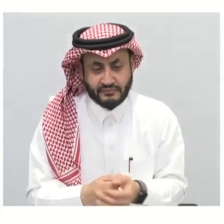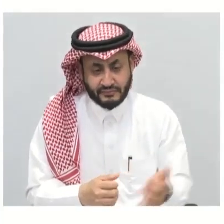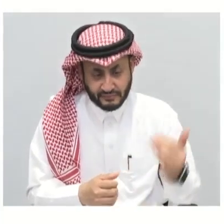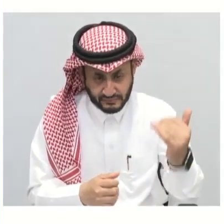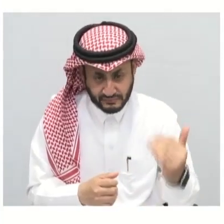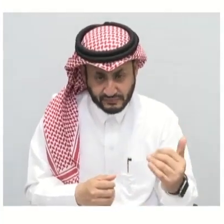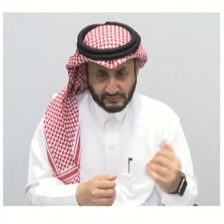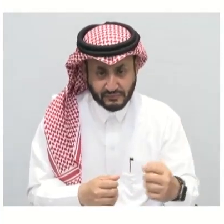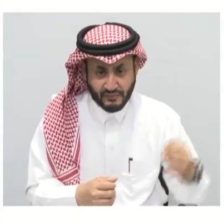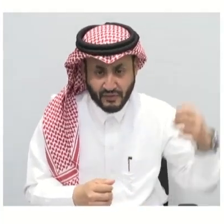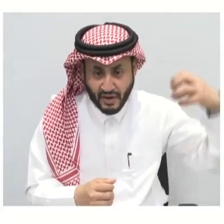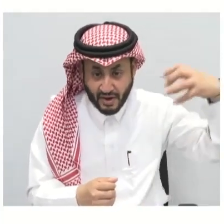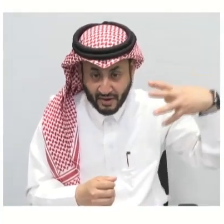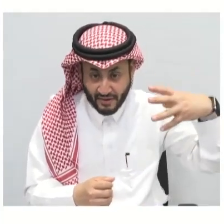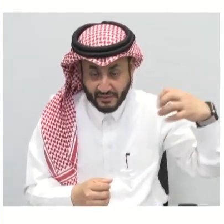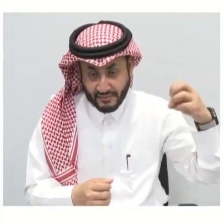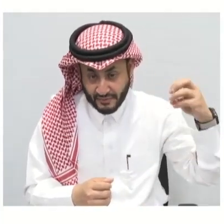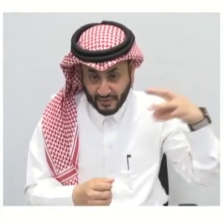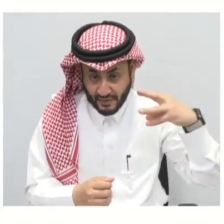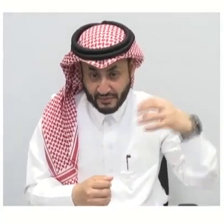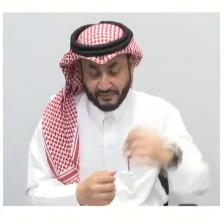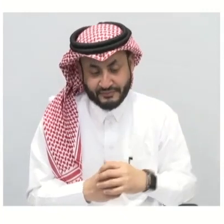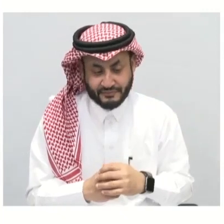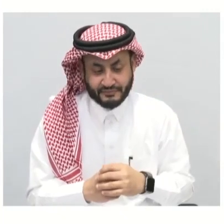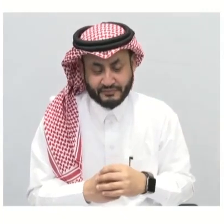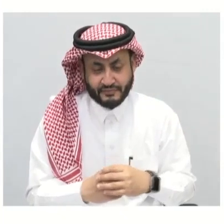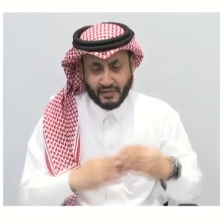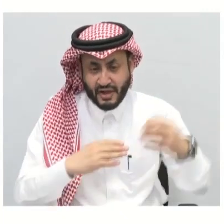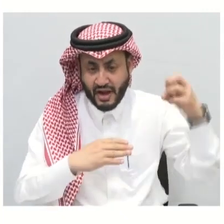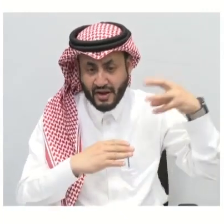here from 12 p.m. until 4 p.m., this